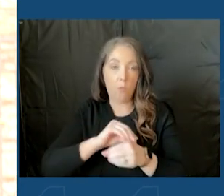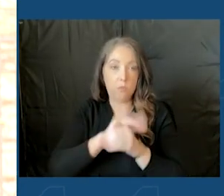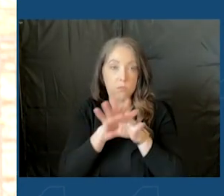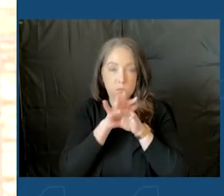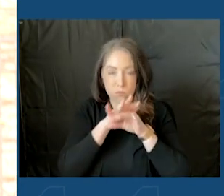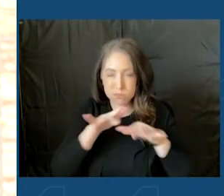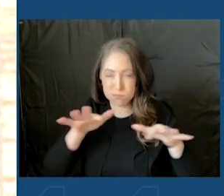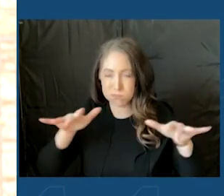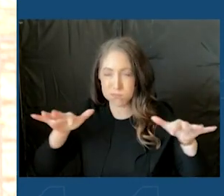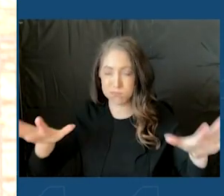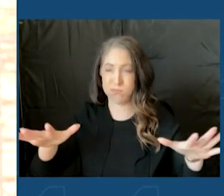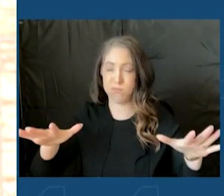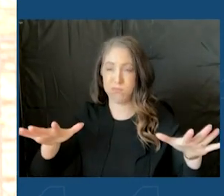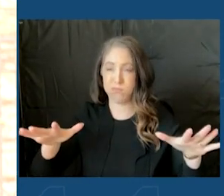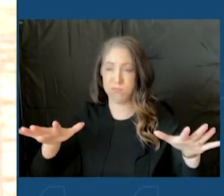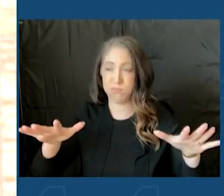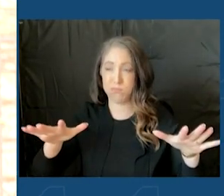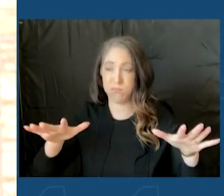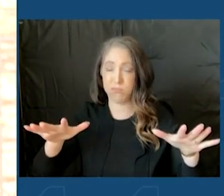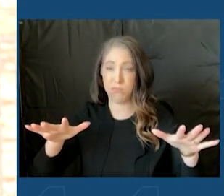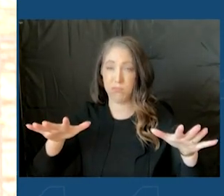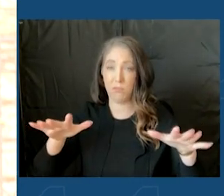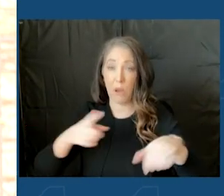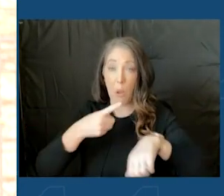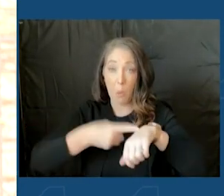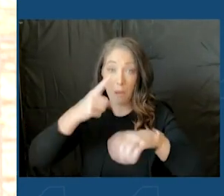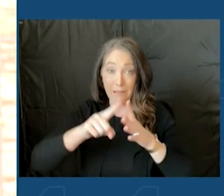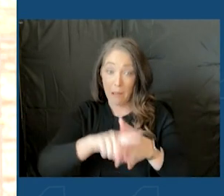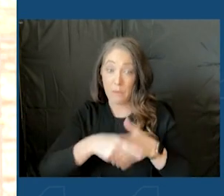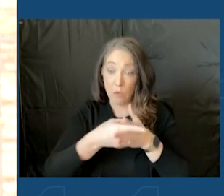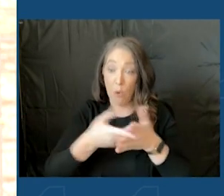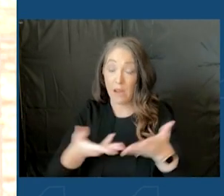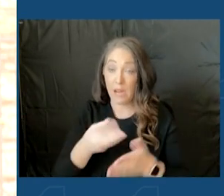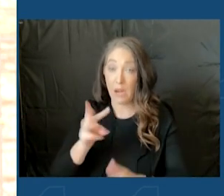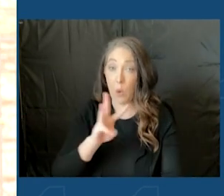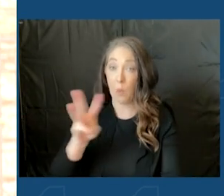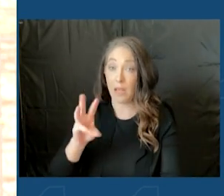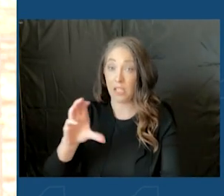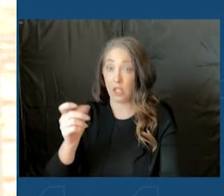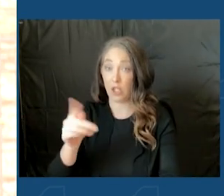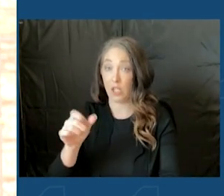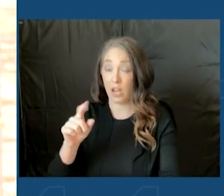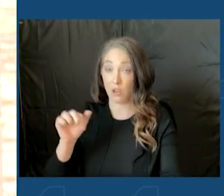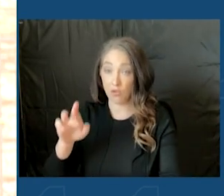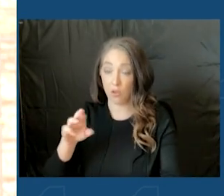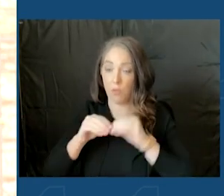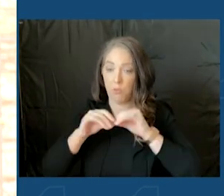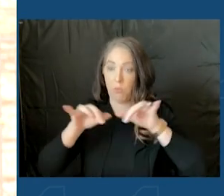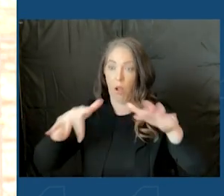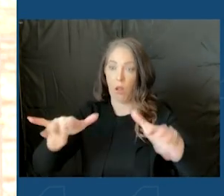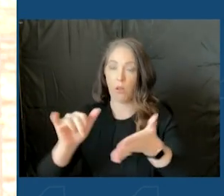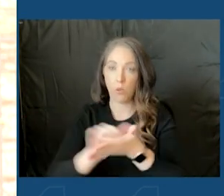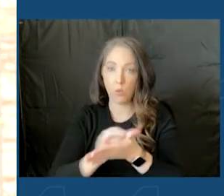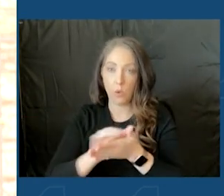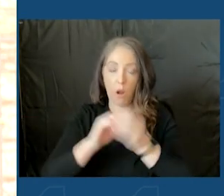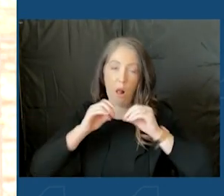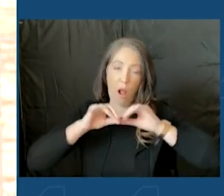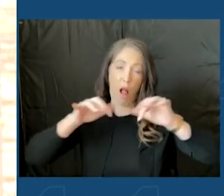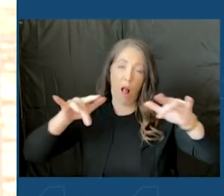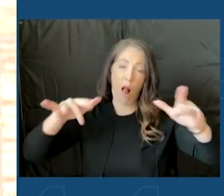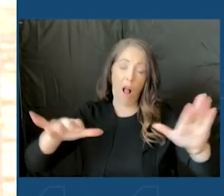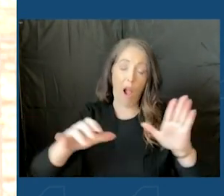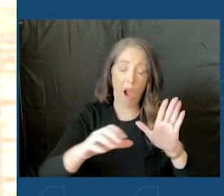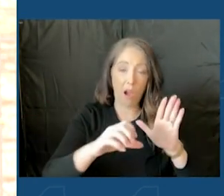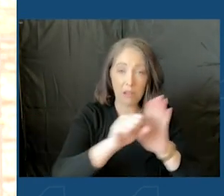epicenter of which at one time was Westchester, and then spread to New York City and spread across the state? How did they